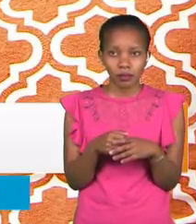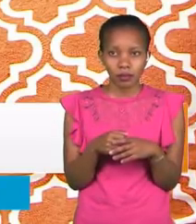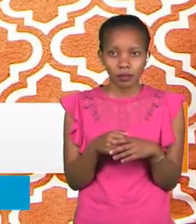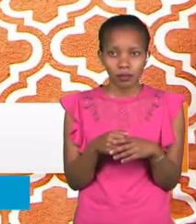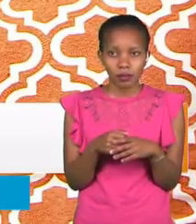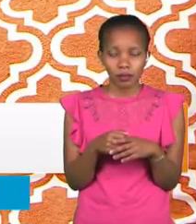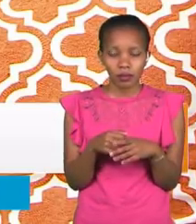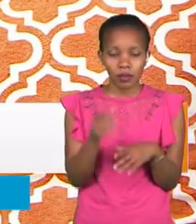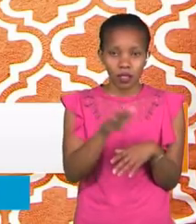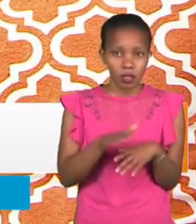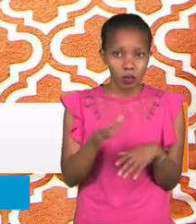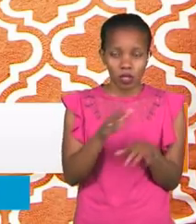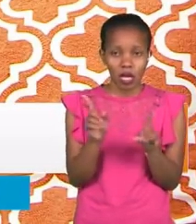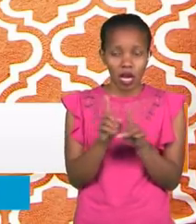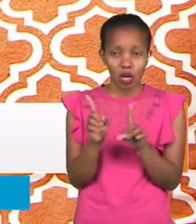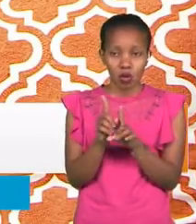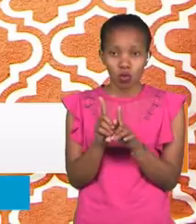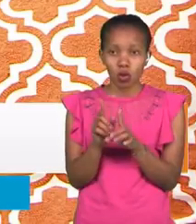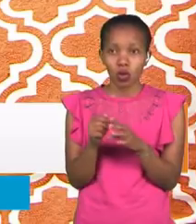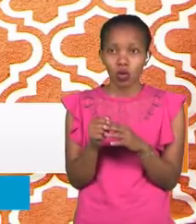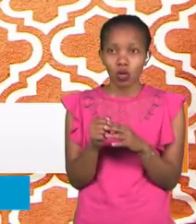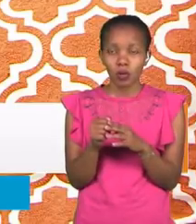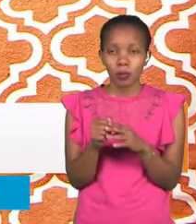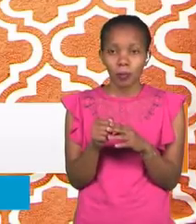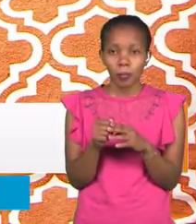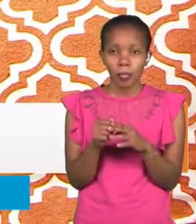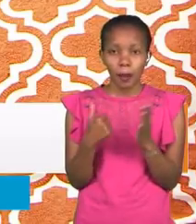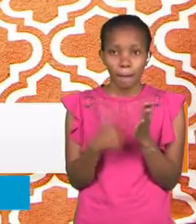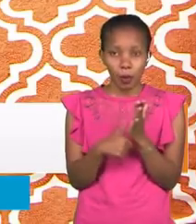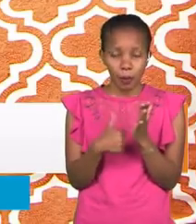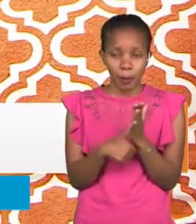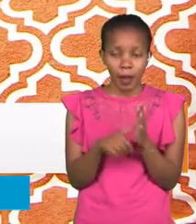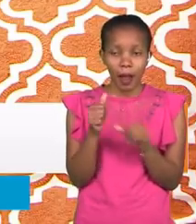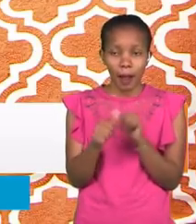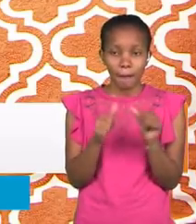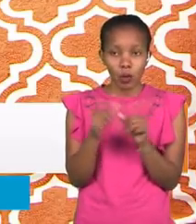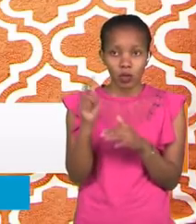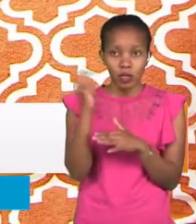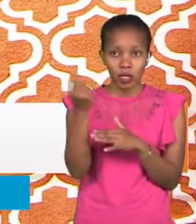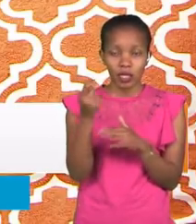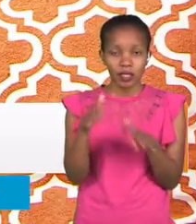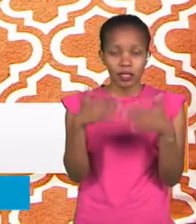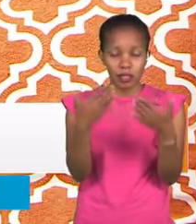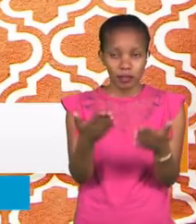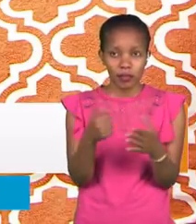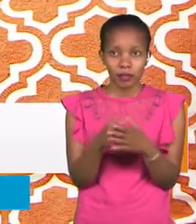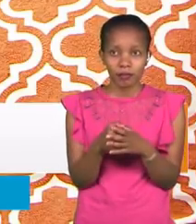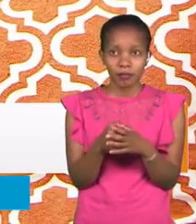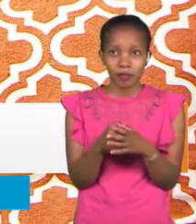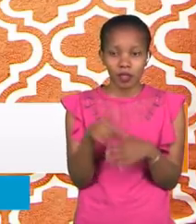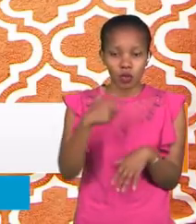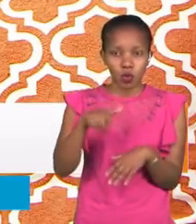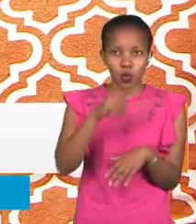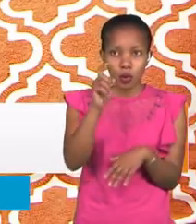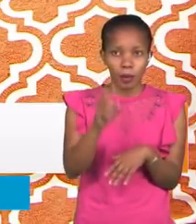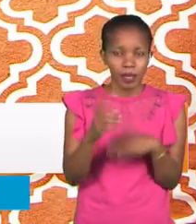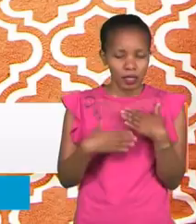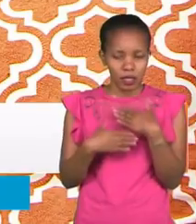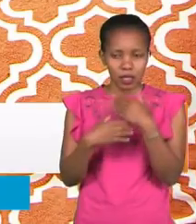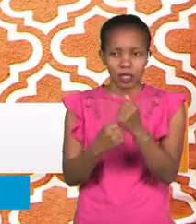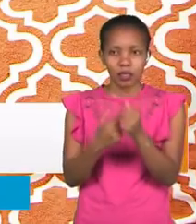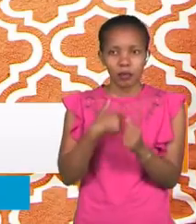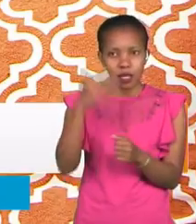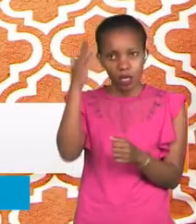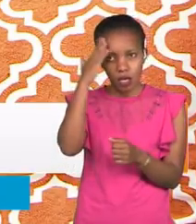the greatest spaces and gaps. Okay. Gaps is the right word. Okay. As far as Kenyans giving is that we must be trustworthy. And